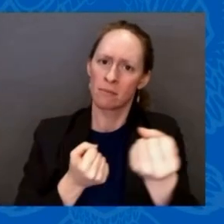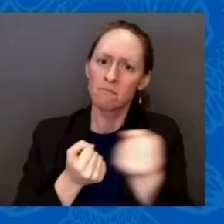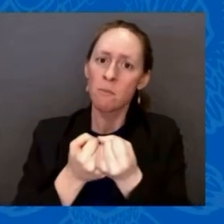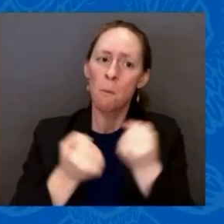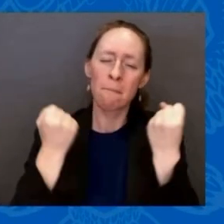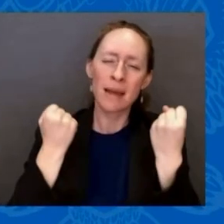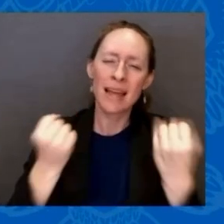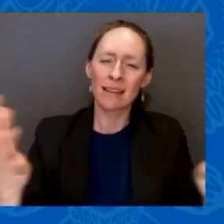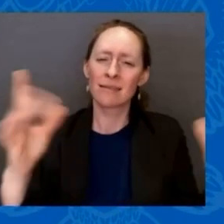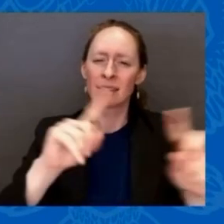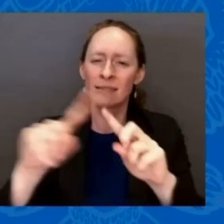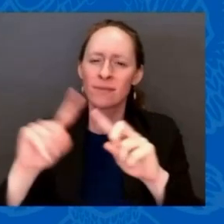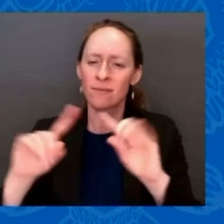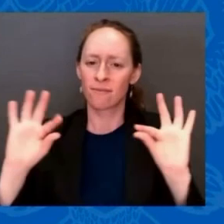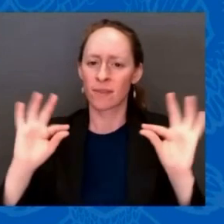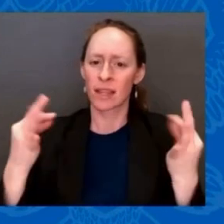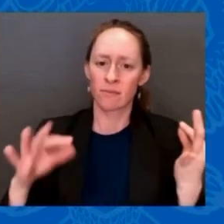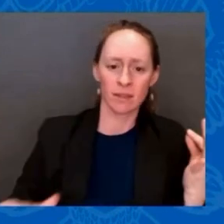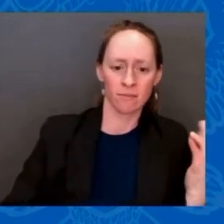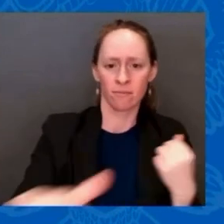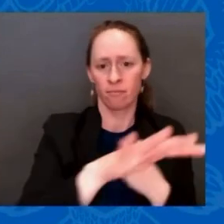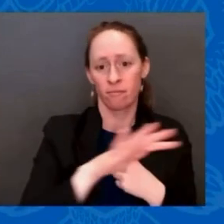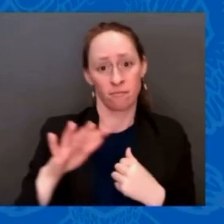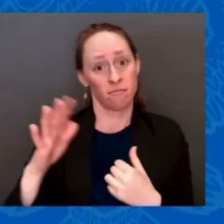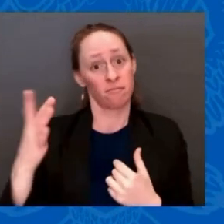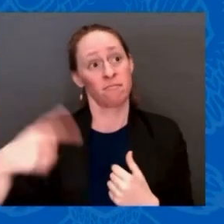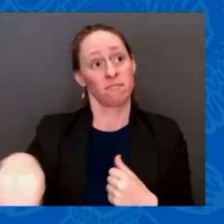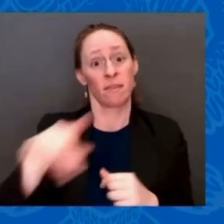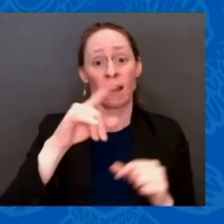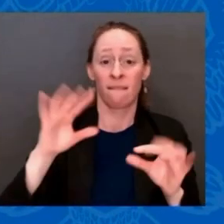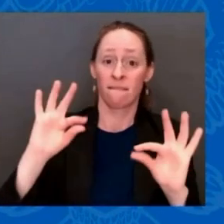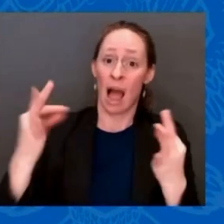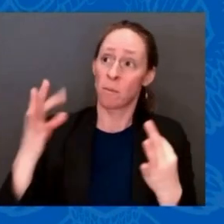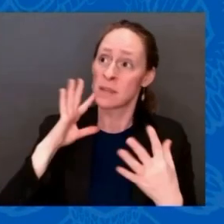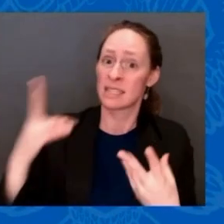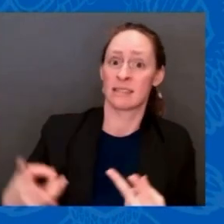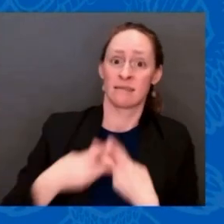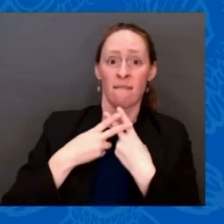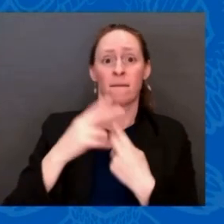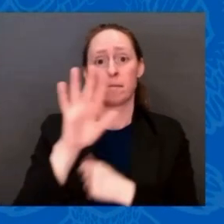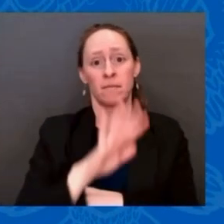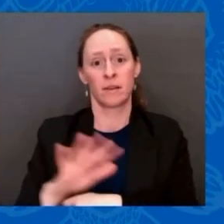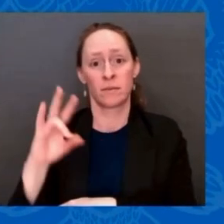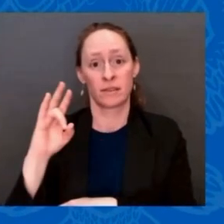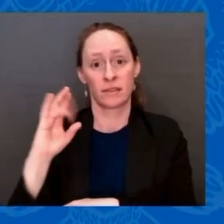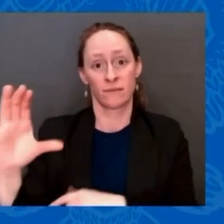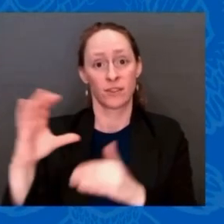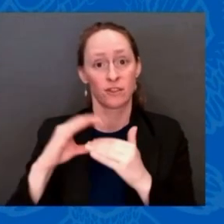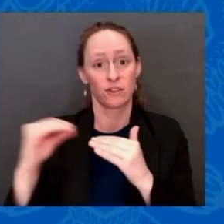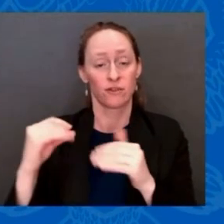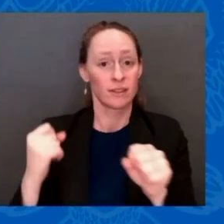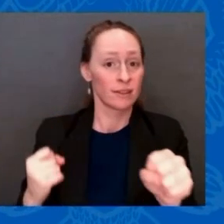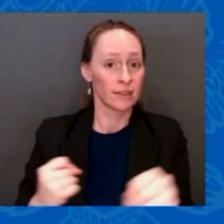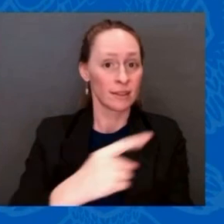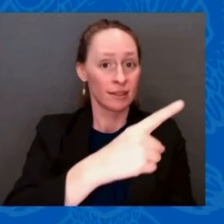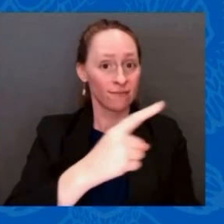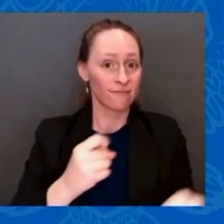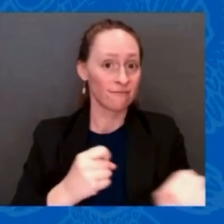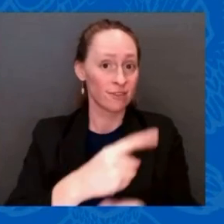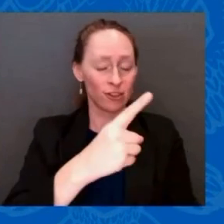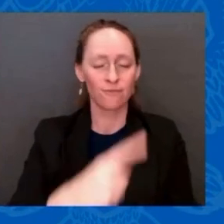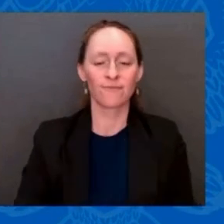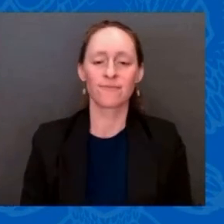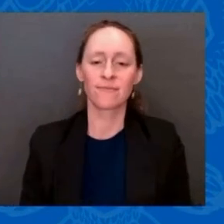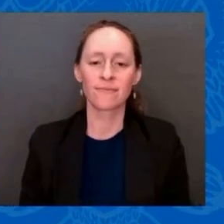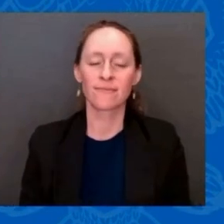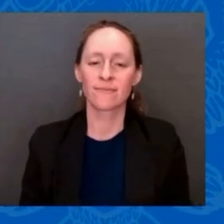junk fees. Most people don't think of it that way. Well, here's what a junk fee is. They can add up to hundreds of dollars a month for a family. Like